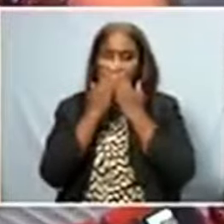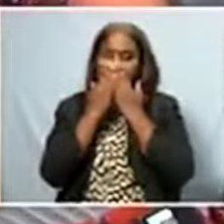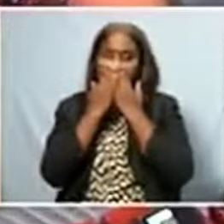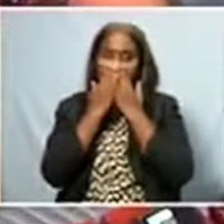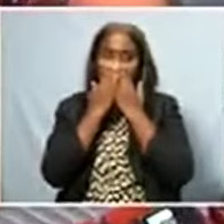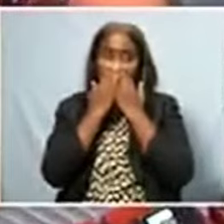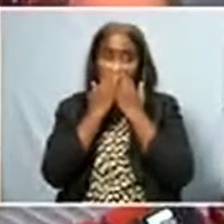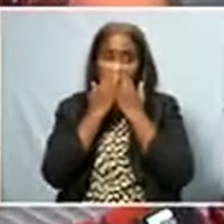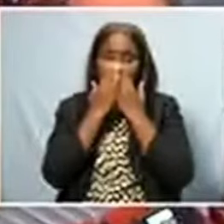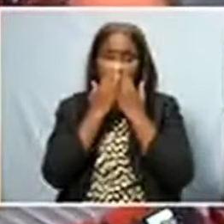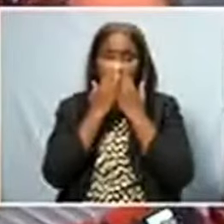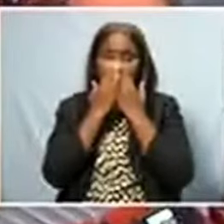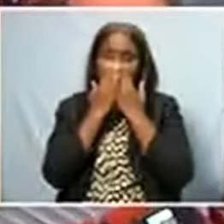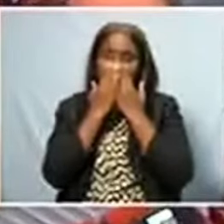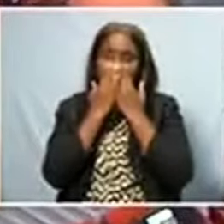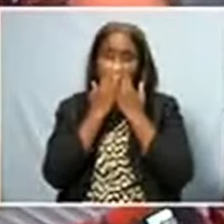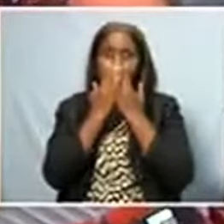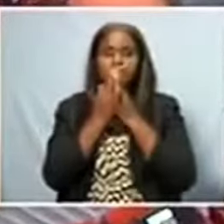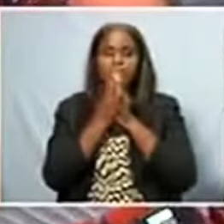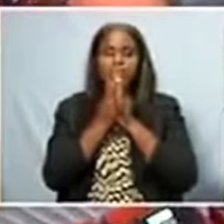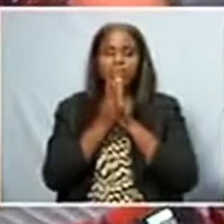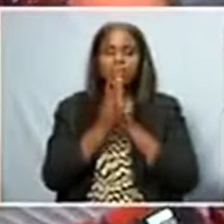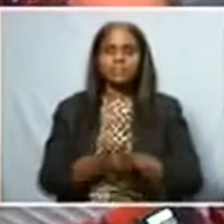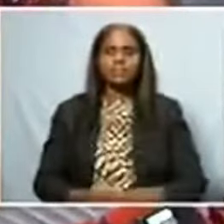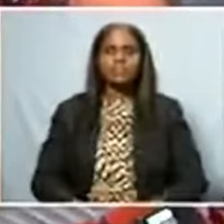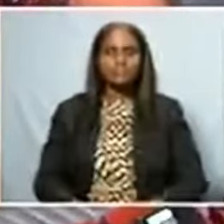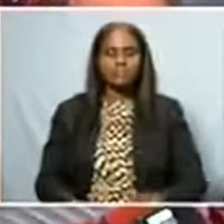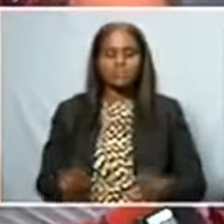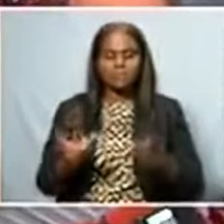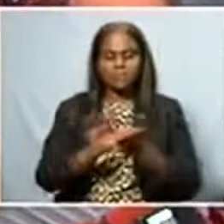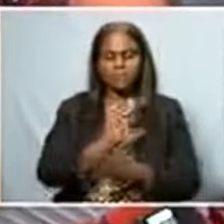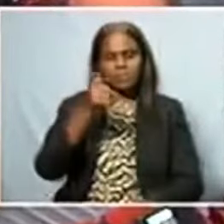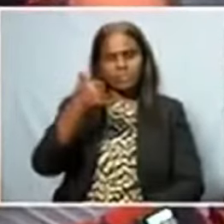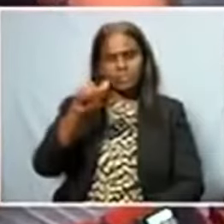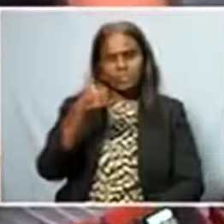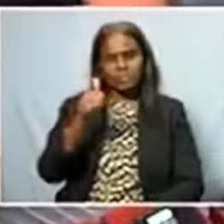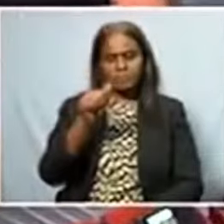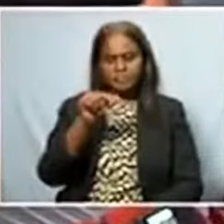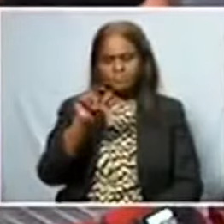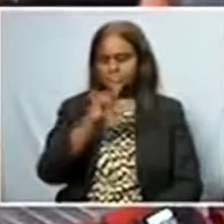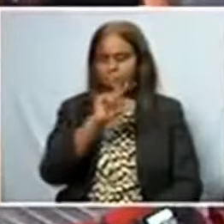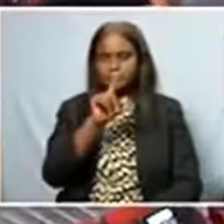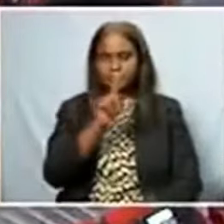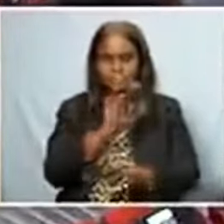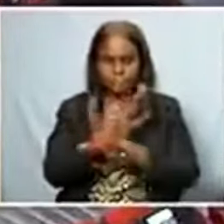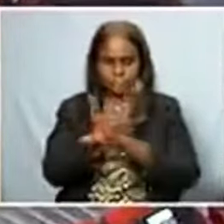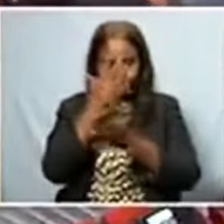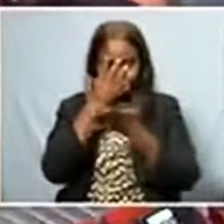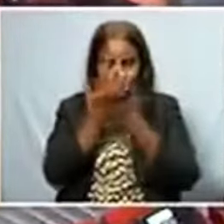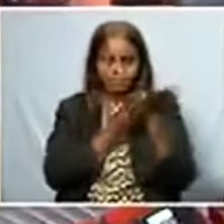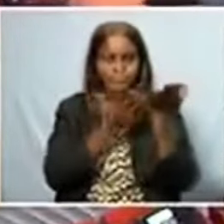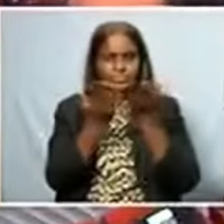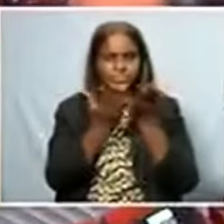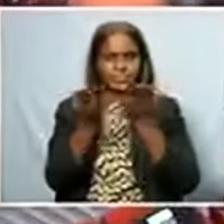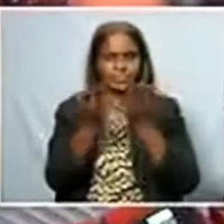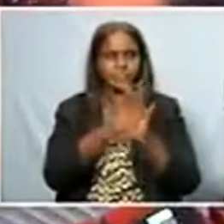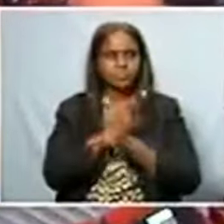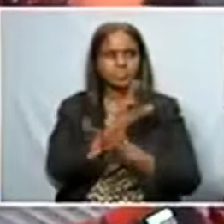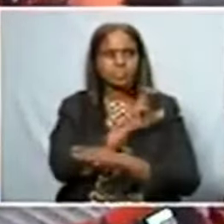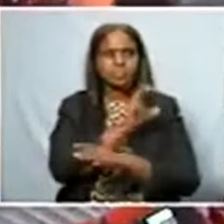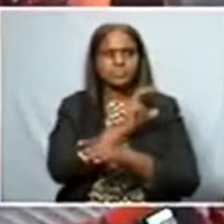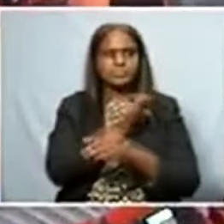Ministry of Labor and Social Security. Head 10, Zambia Police Service Commission. Head 11, Zambia Police